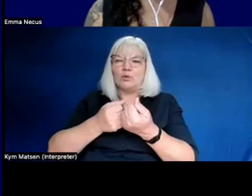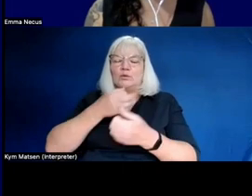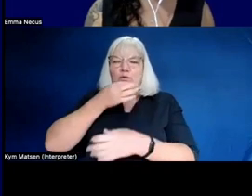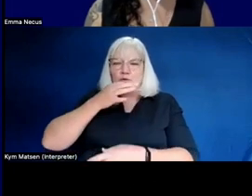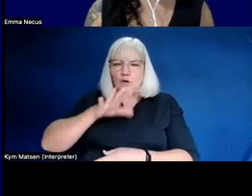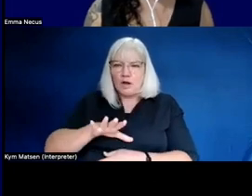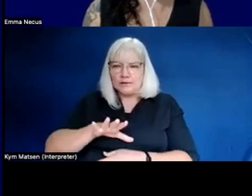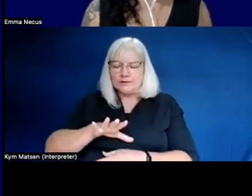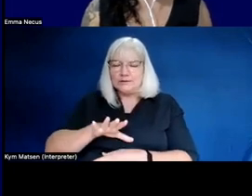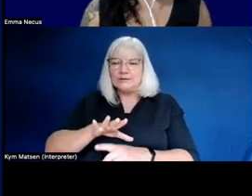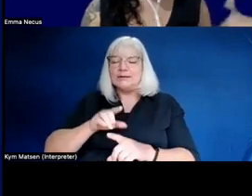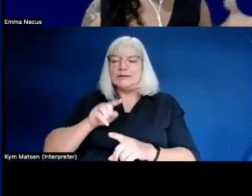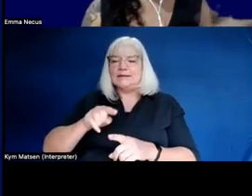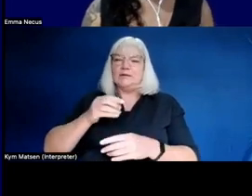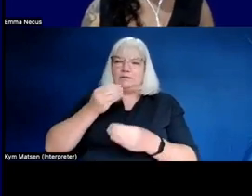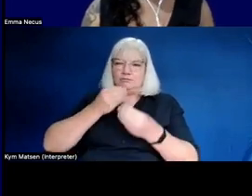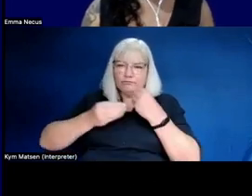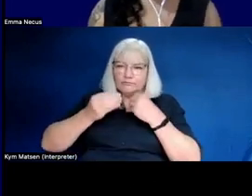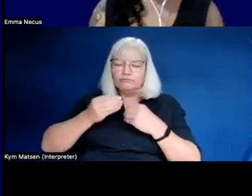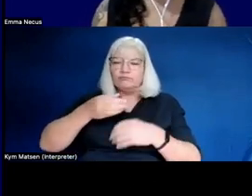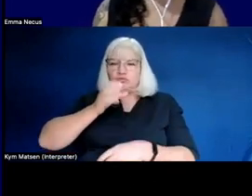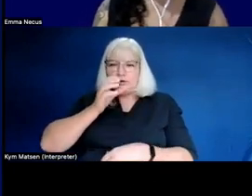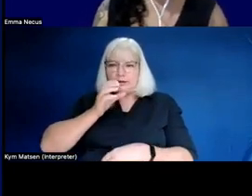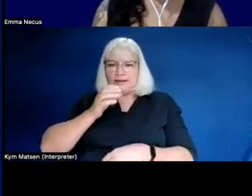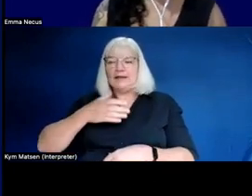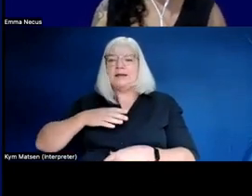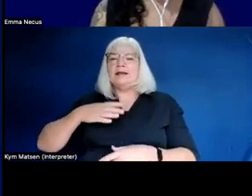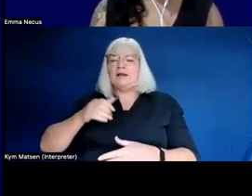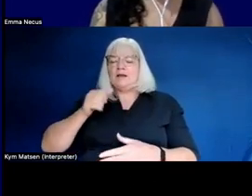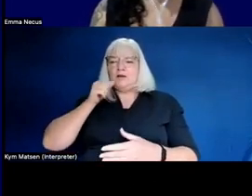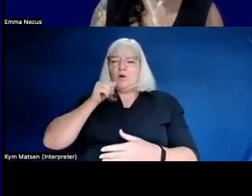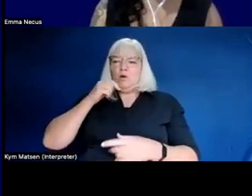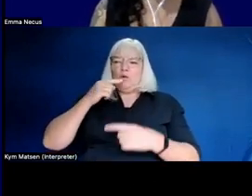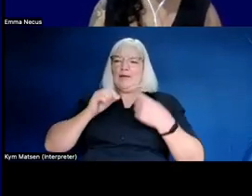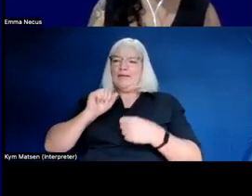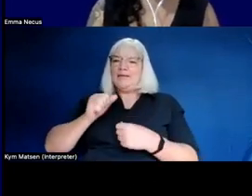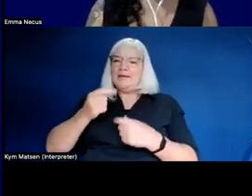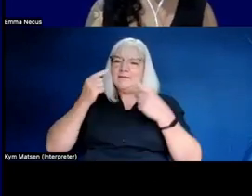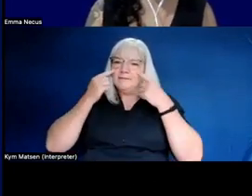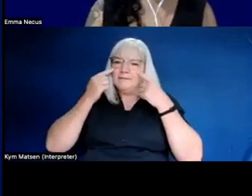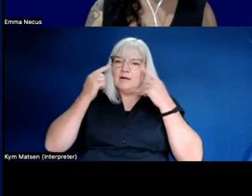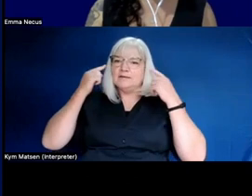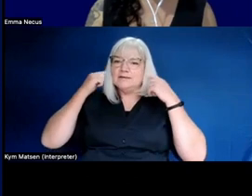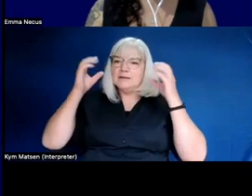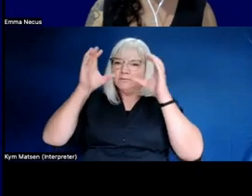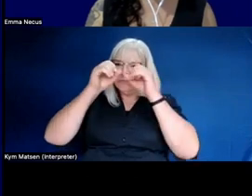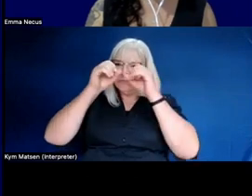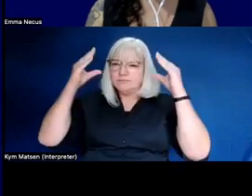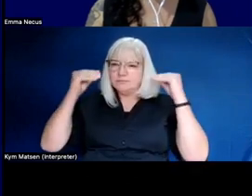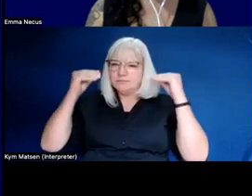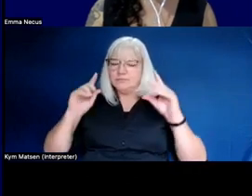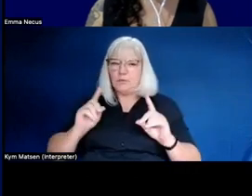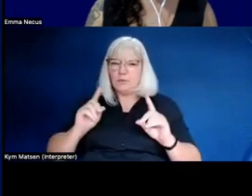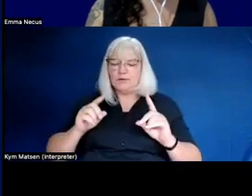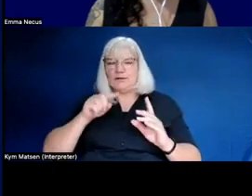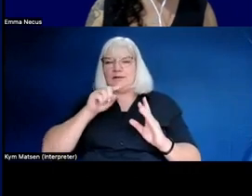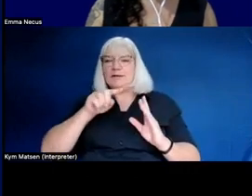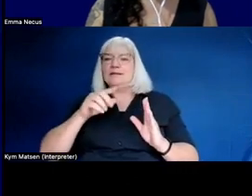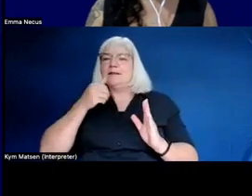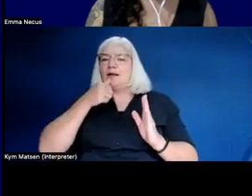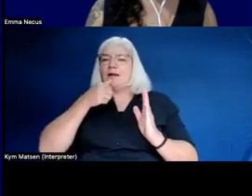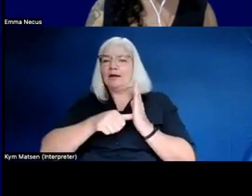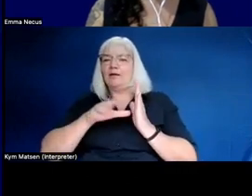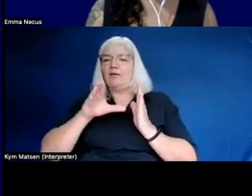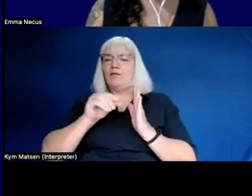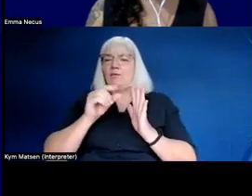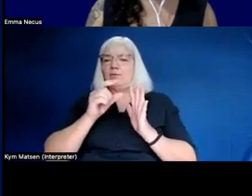needs as well. So this is a paediatrician's letter, and you can see the key information for this child is actually down towards the